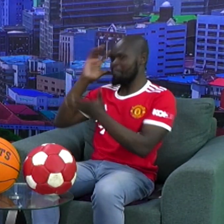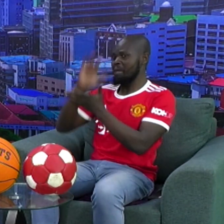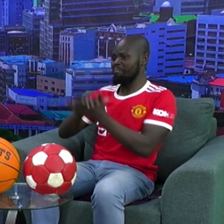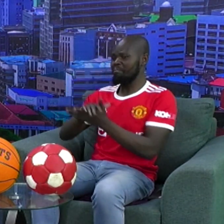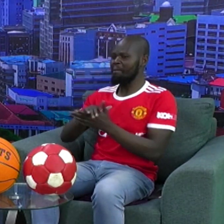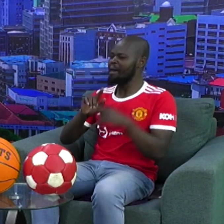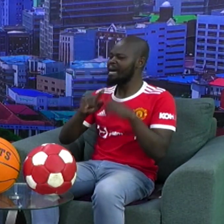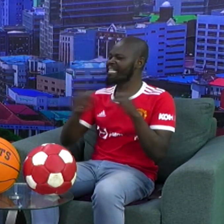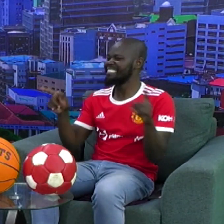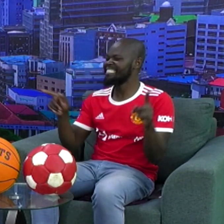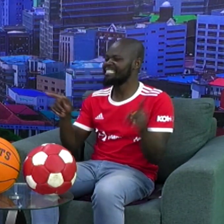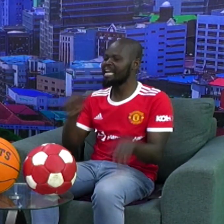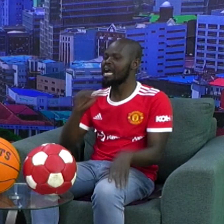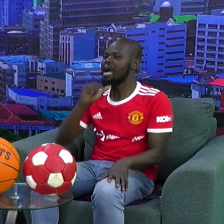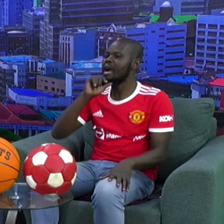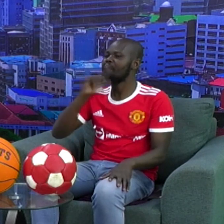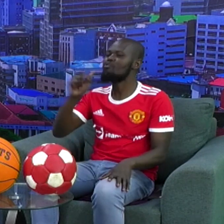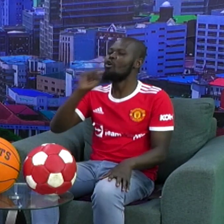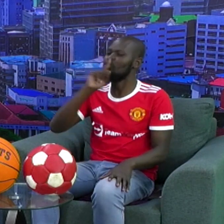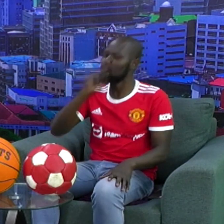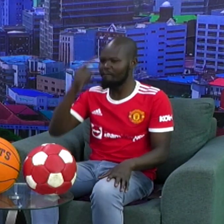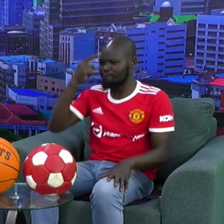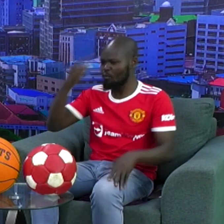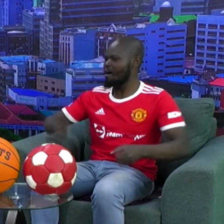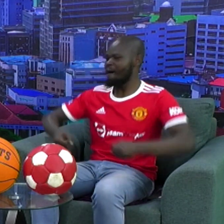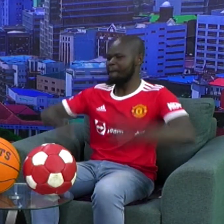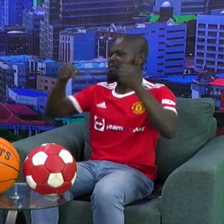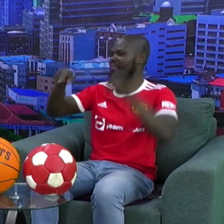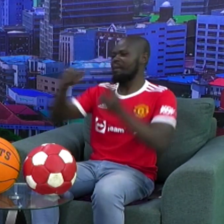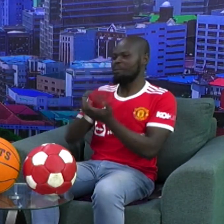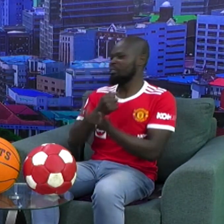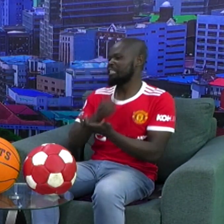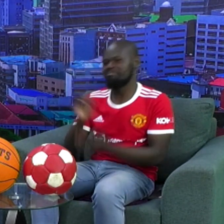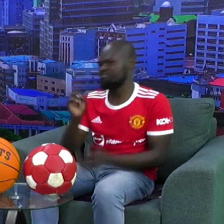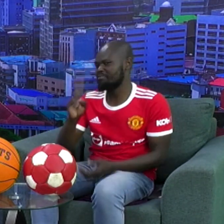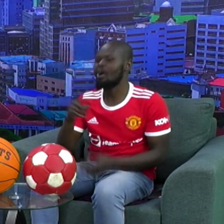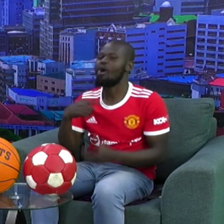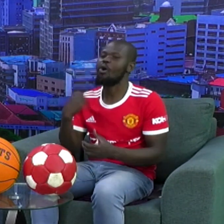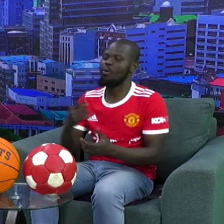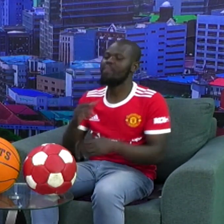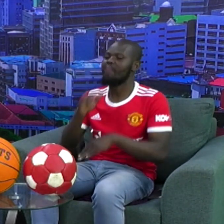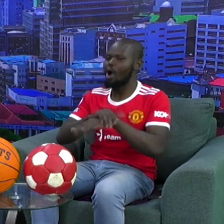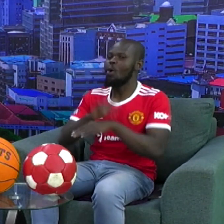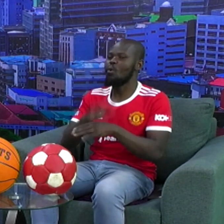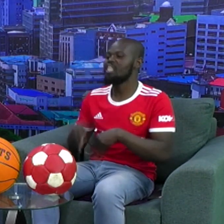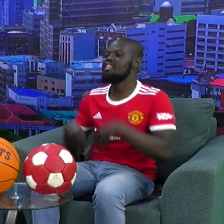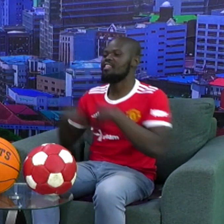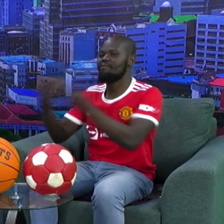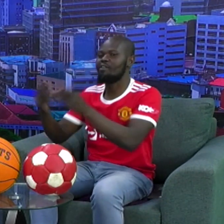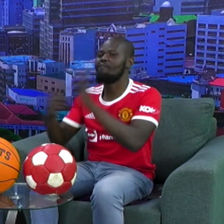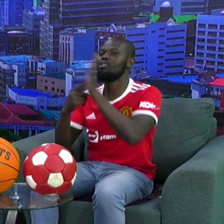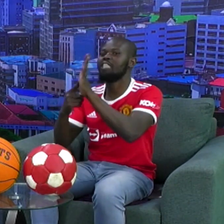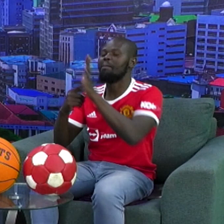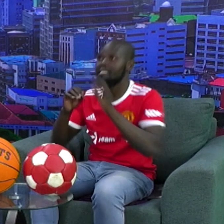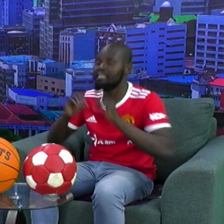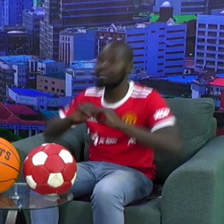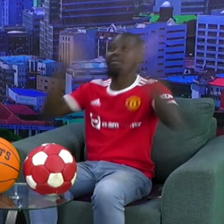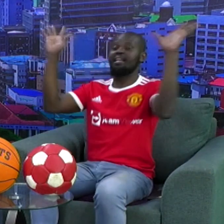now. But I believe, I'm not very sure if Posta Rangers will take the cup, but